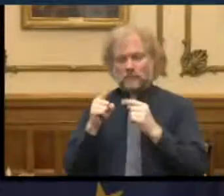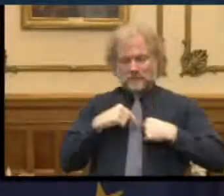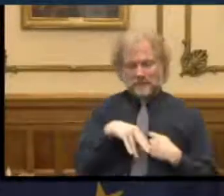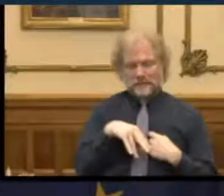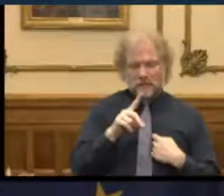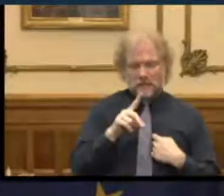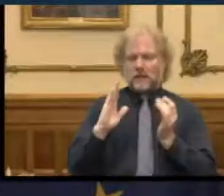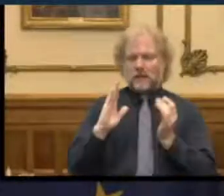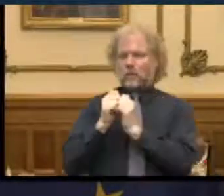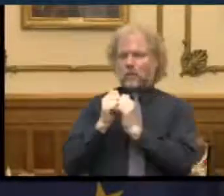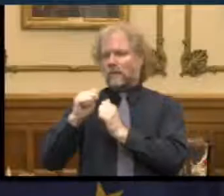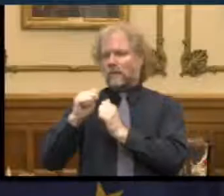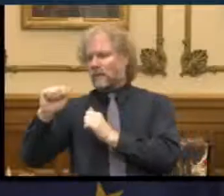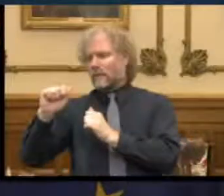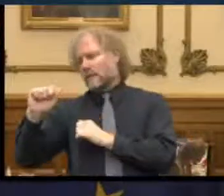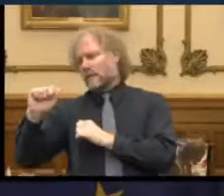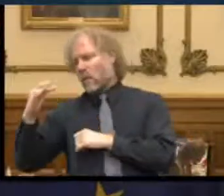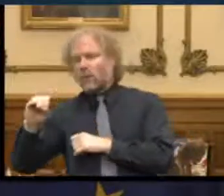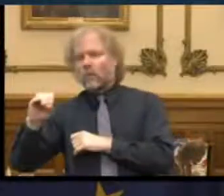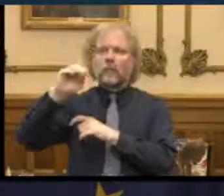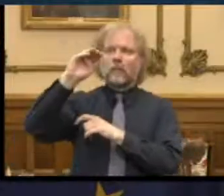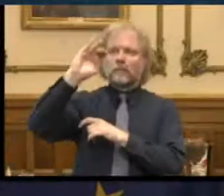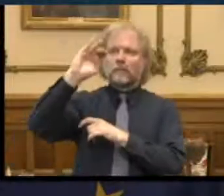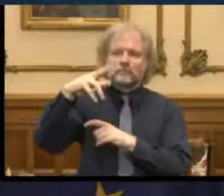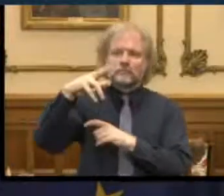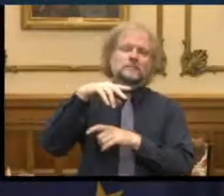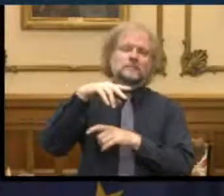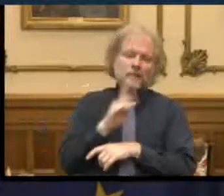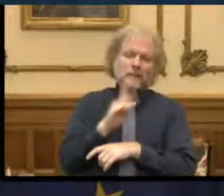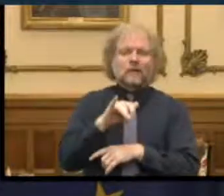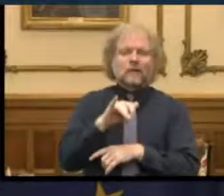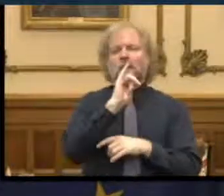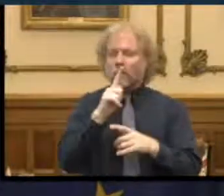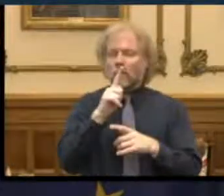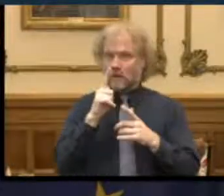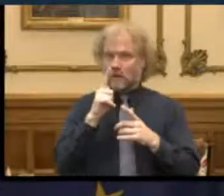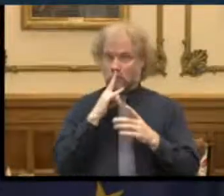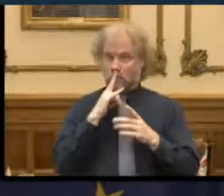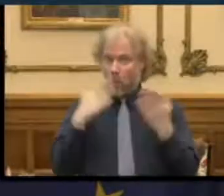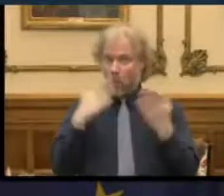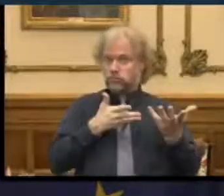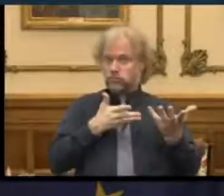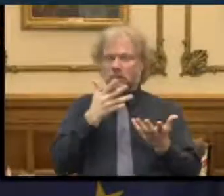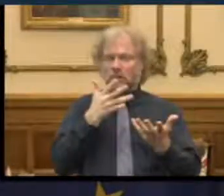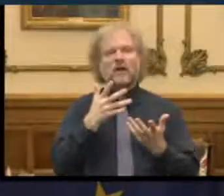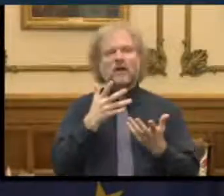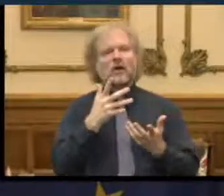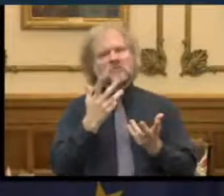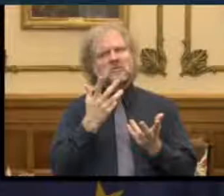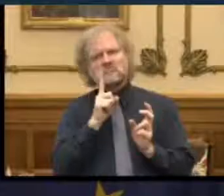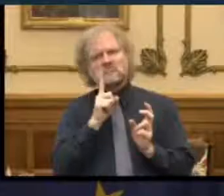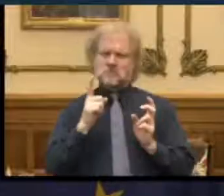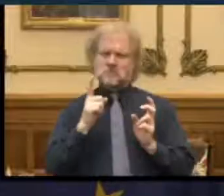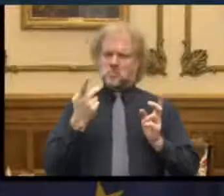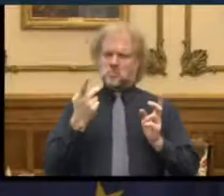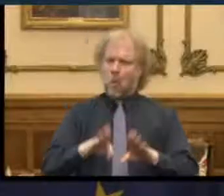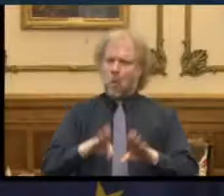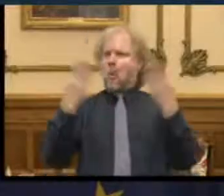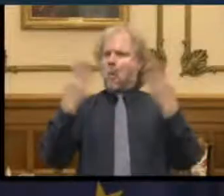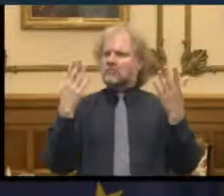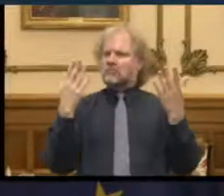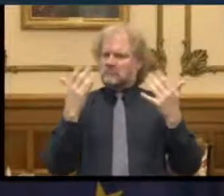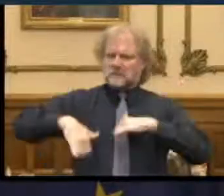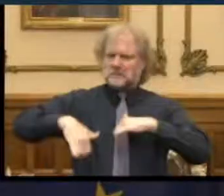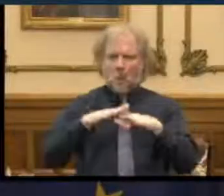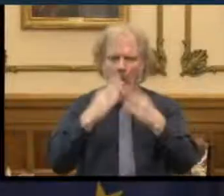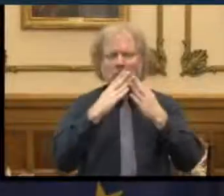and surrounding states in terms of capacity levels. How open are we? We're pretty much all open, and we're